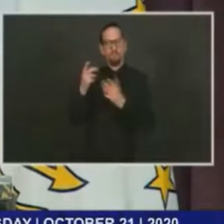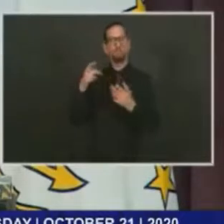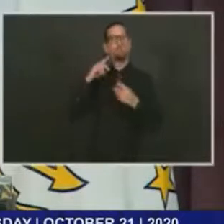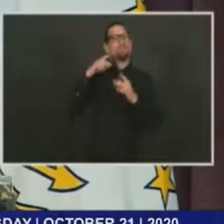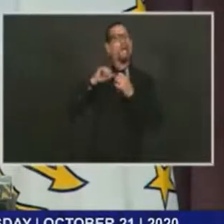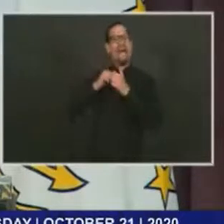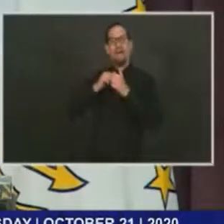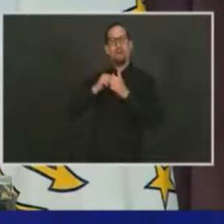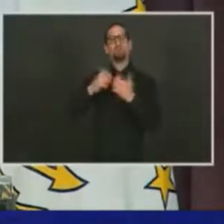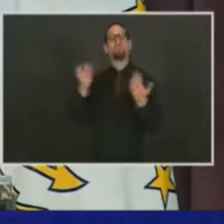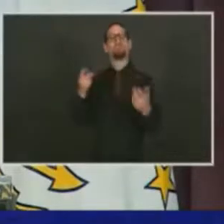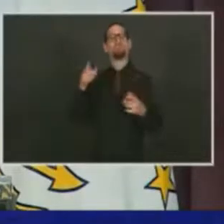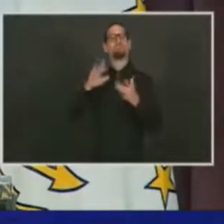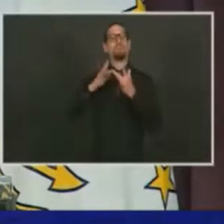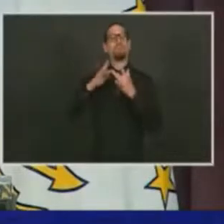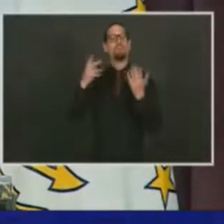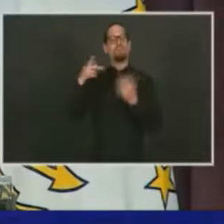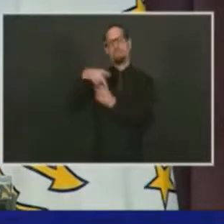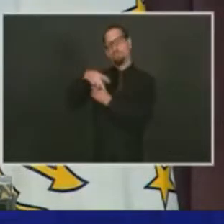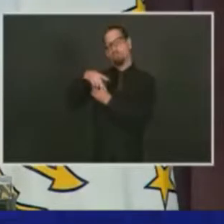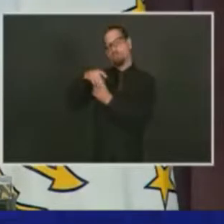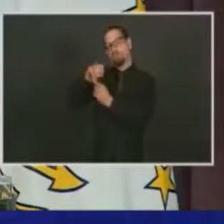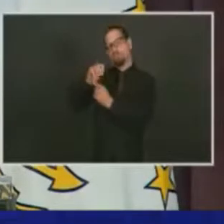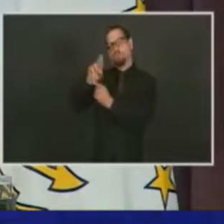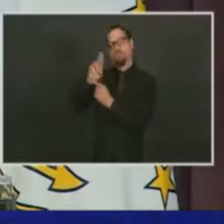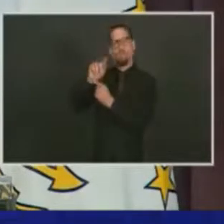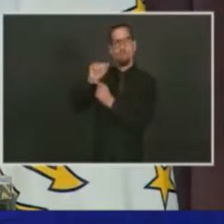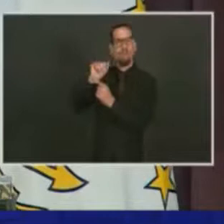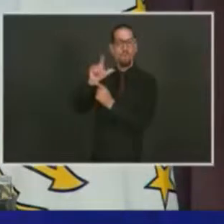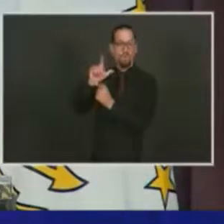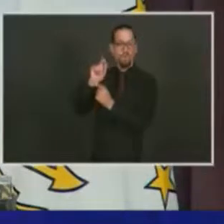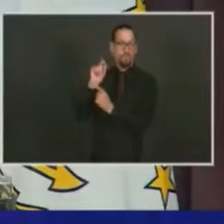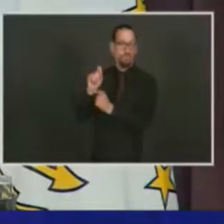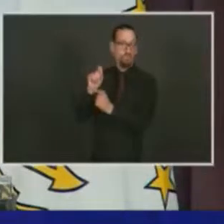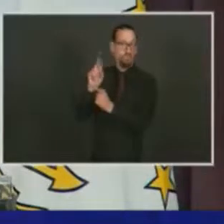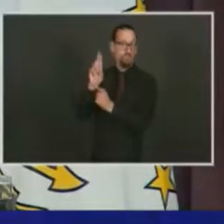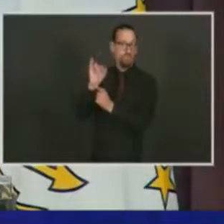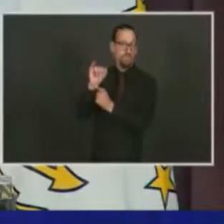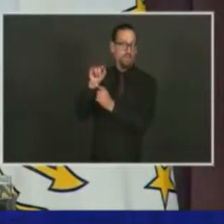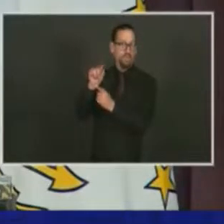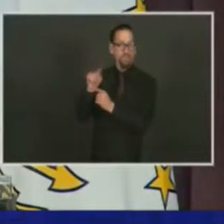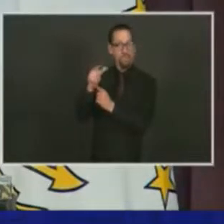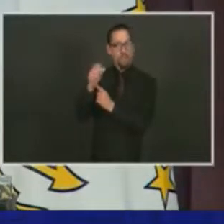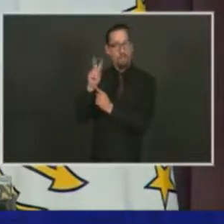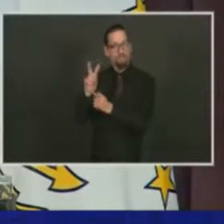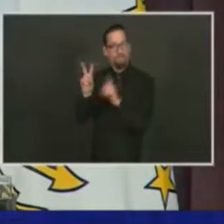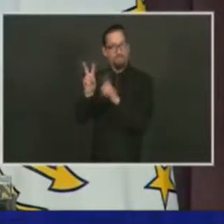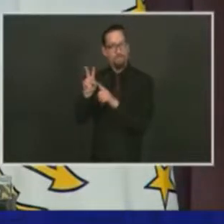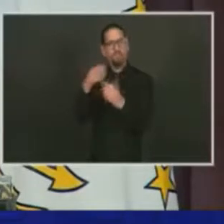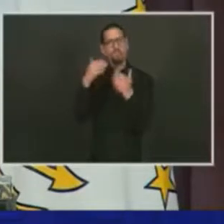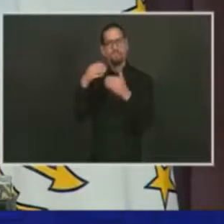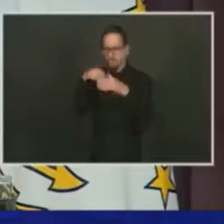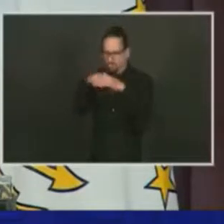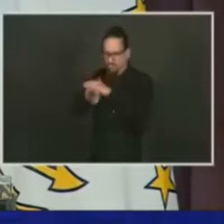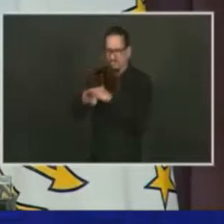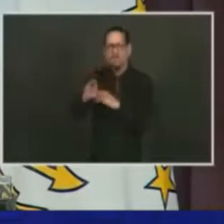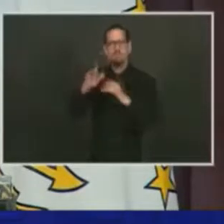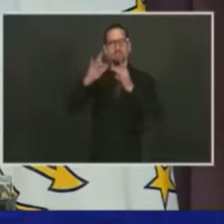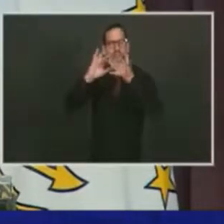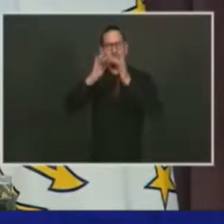portal.ri.gov. So that's for any Rhode Islander. It's free. You don't need insurance.